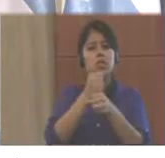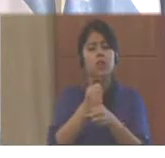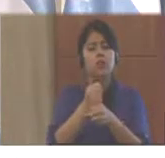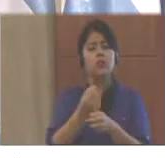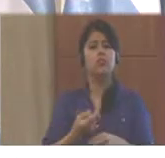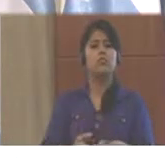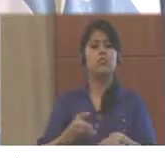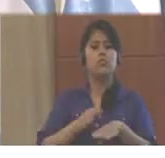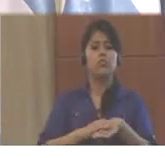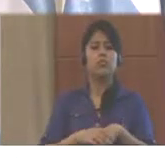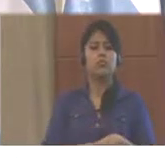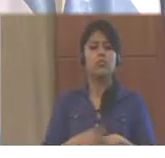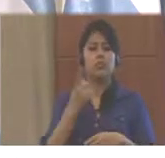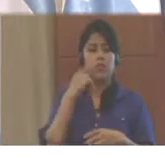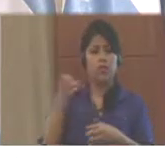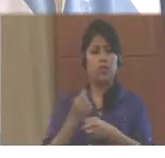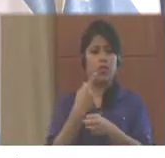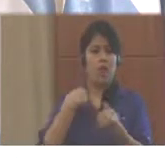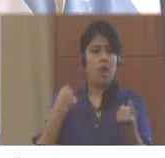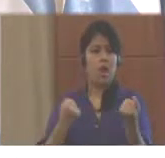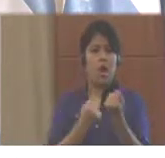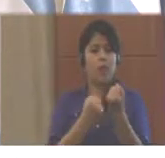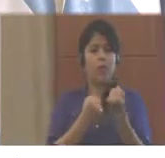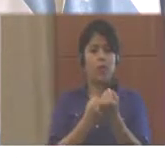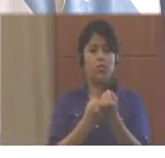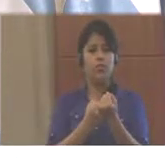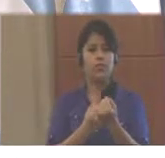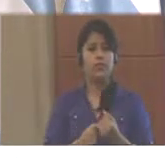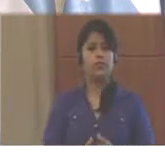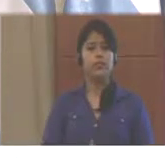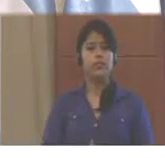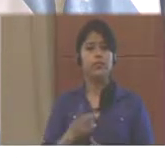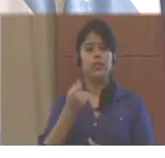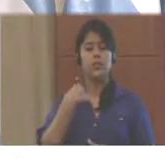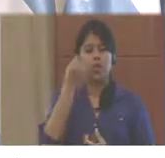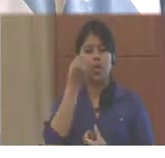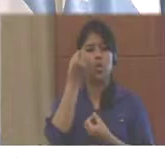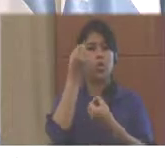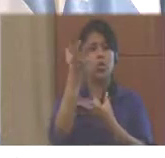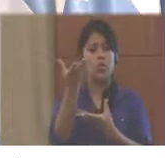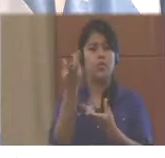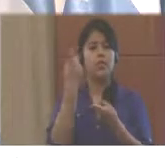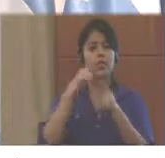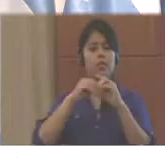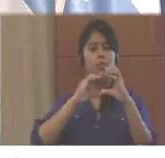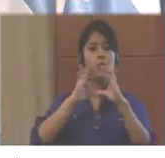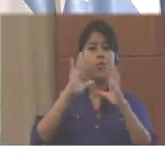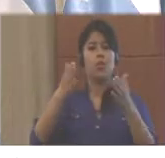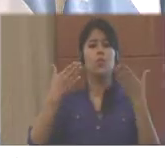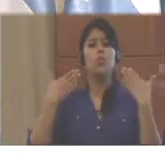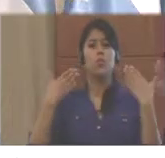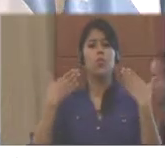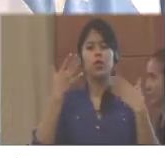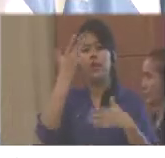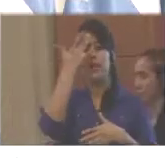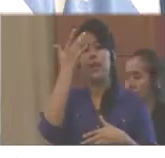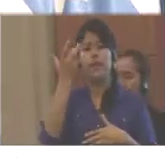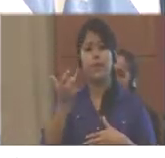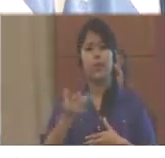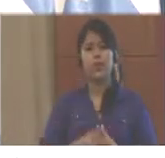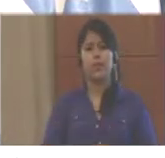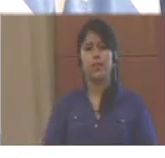Action and the Communique of Guayaquil as it is aligned with the ideals of the CDM system. Thank you very much.